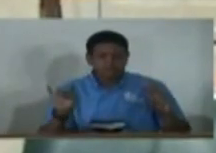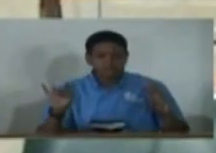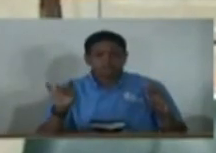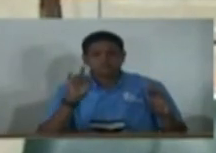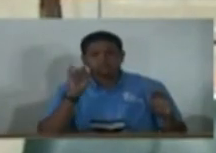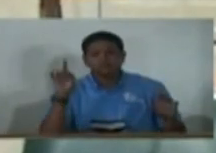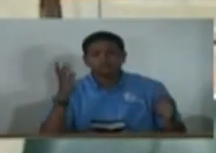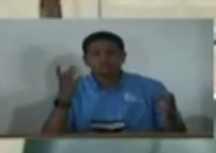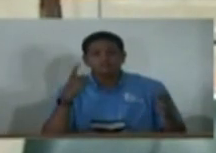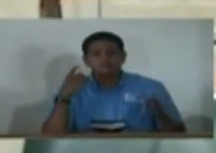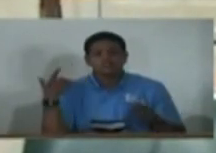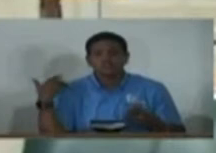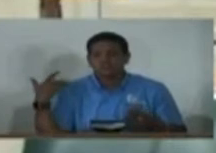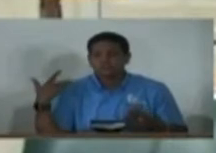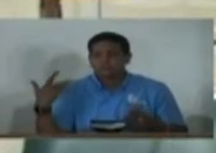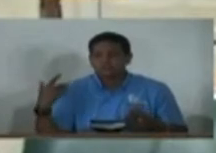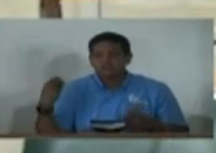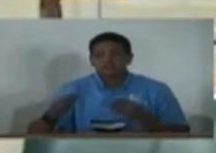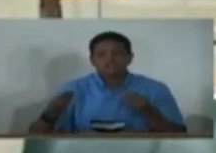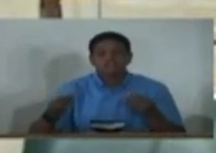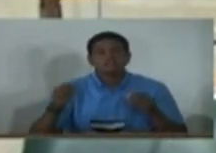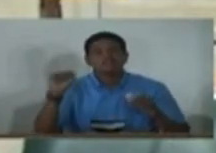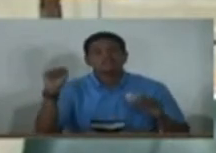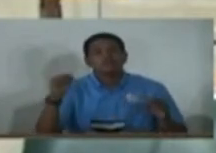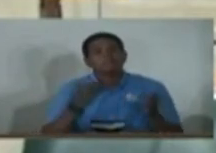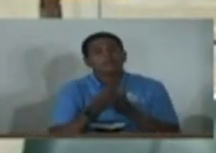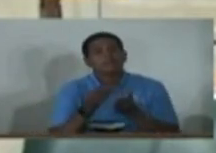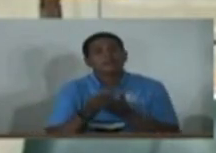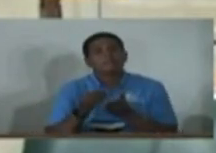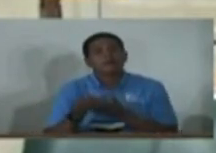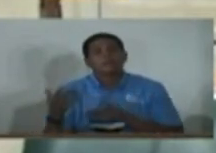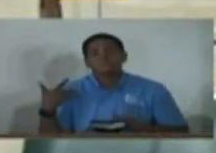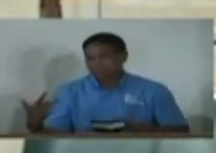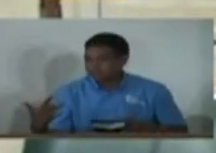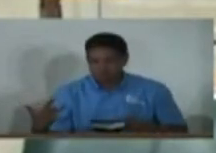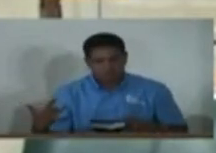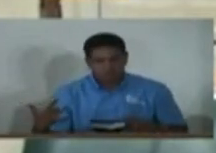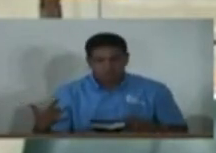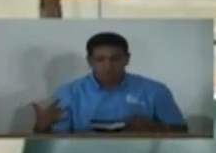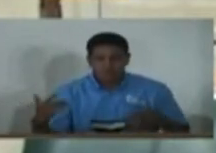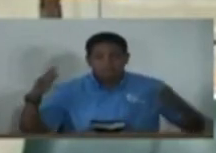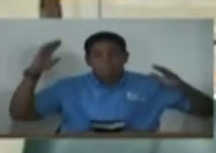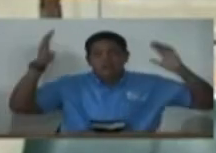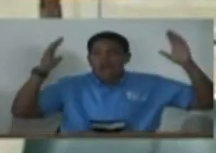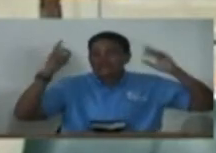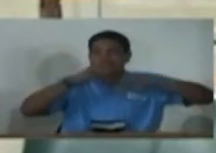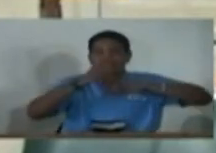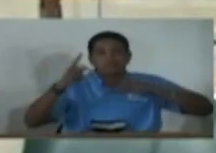been traditionally a commercial day, traditionally a market day.